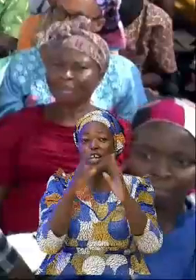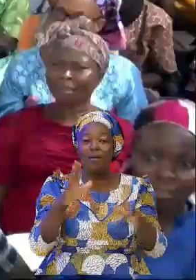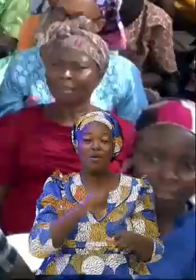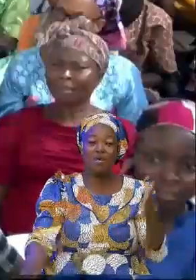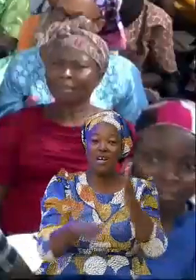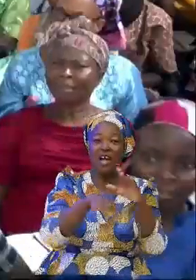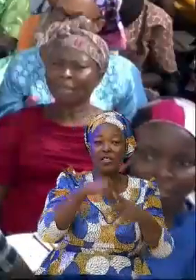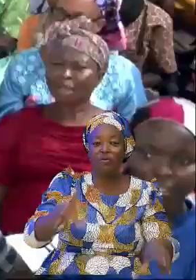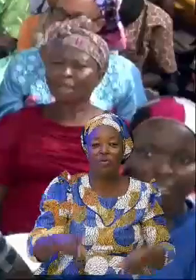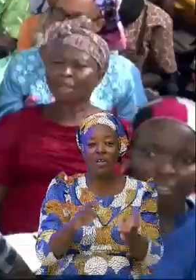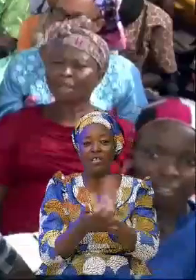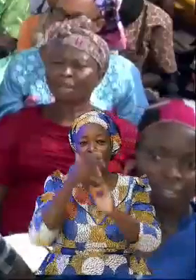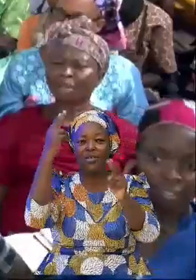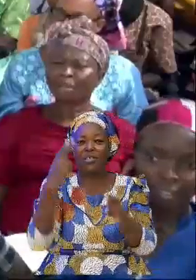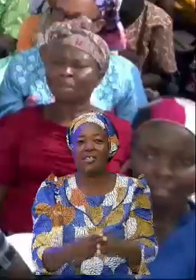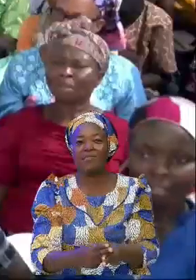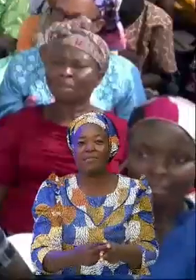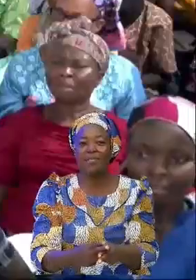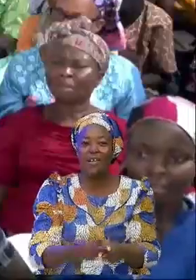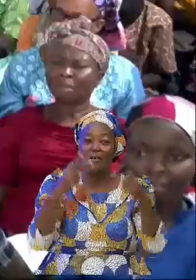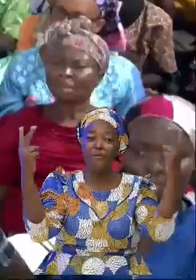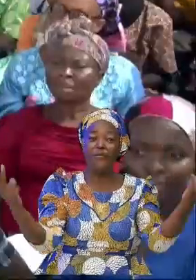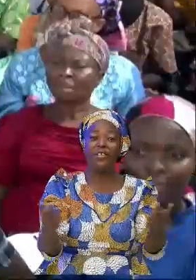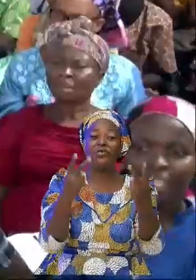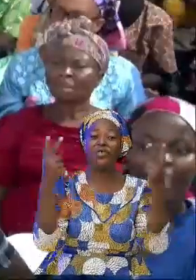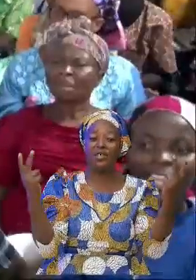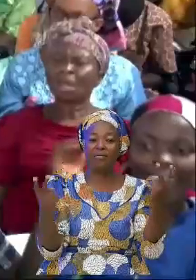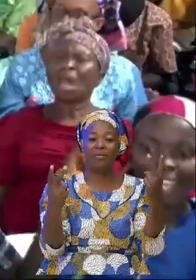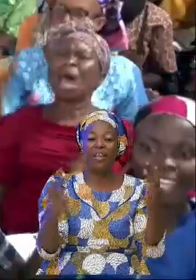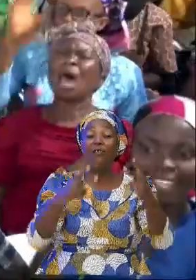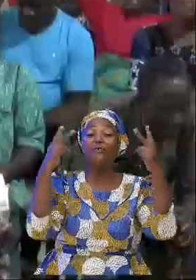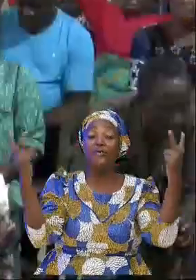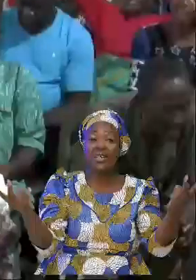out of the way. All the enemies will clear out of your way.